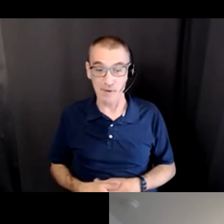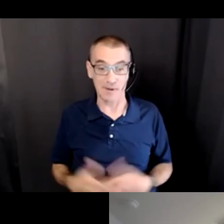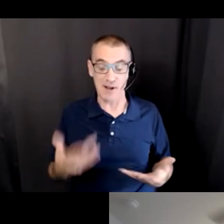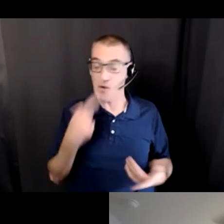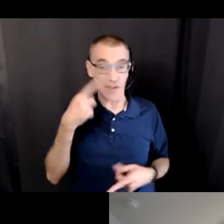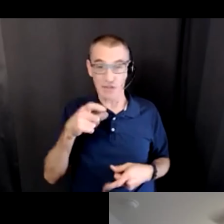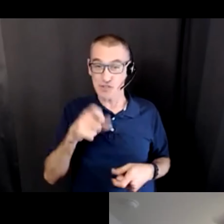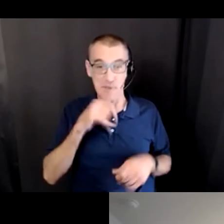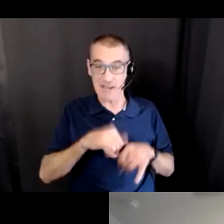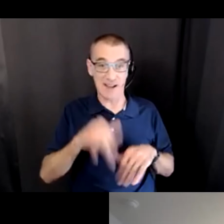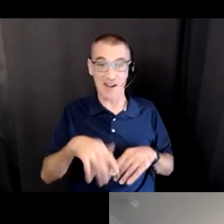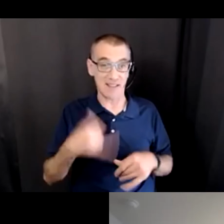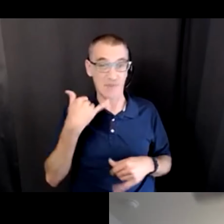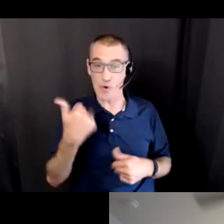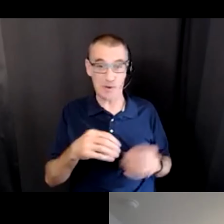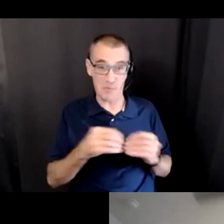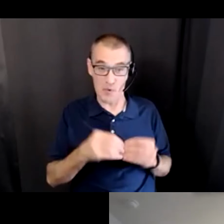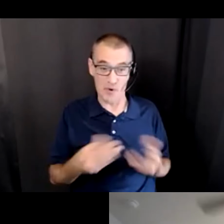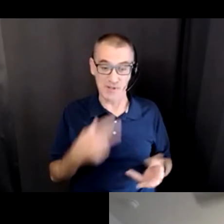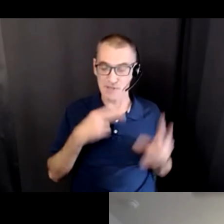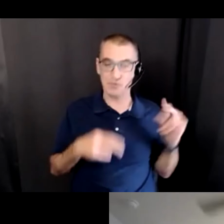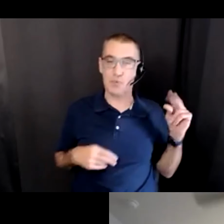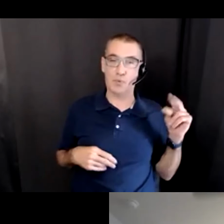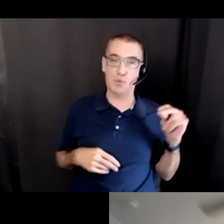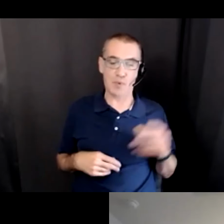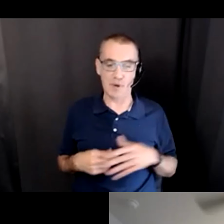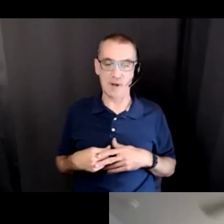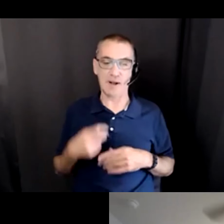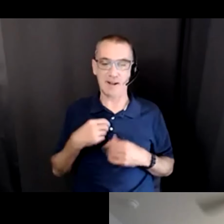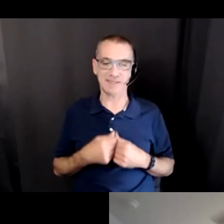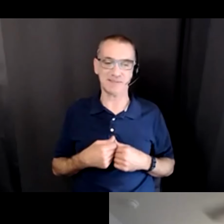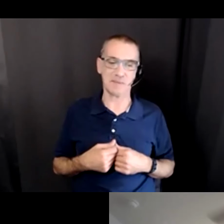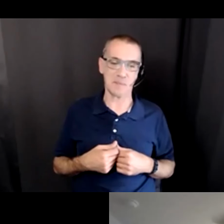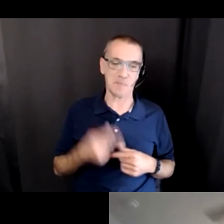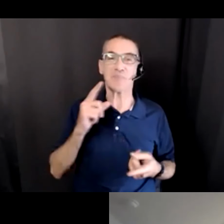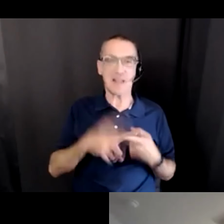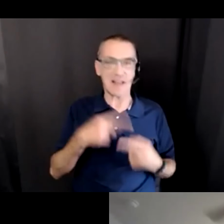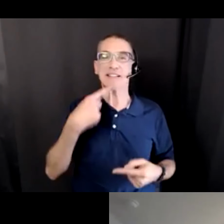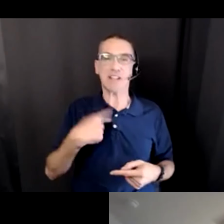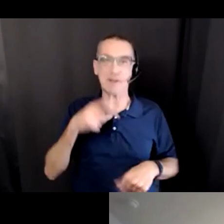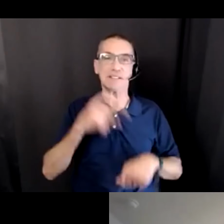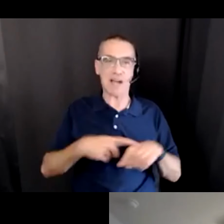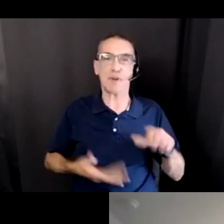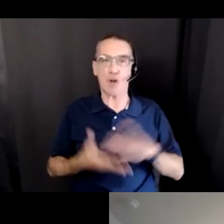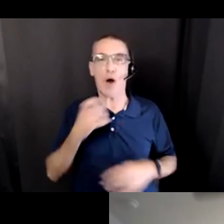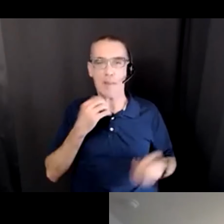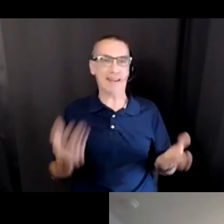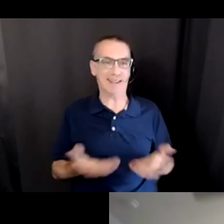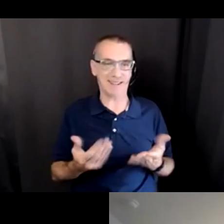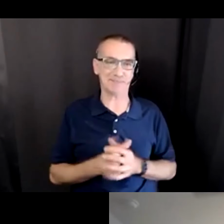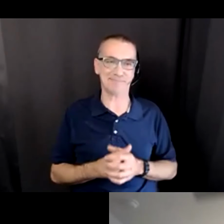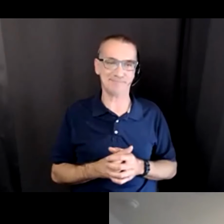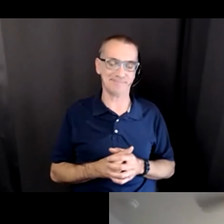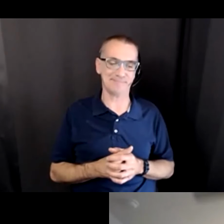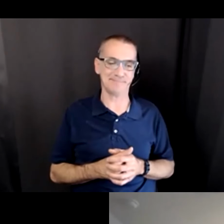think you should be on this phone anymore. No. I will be That's here until they tell self-care. me. Until they tell me it's time to go. I'm here. All right. All